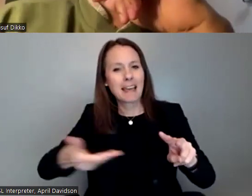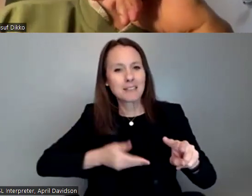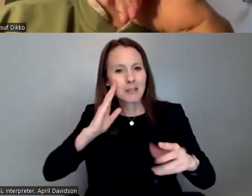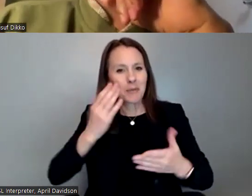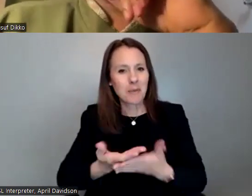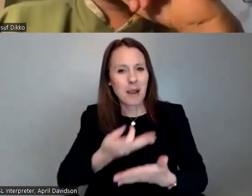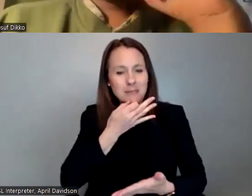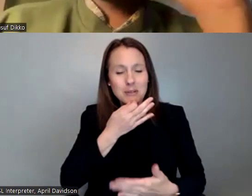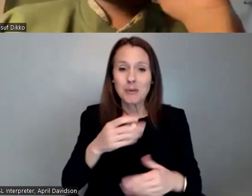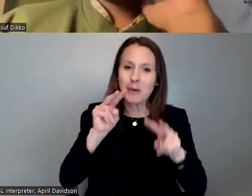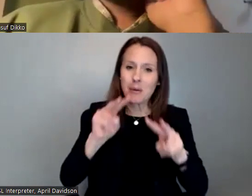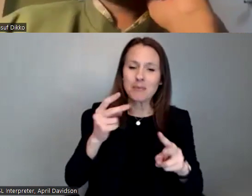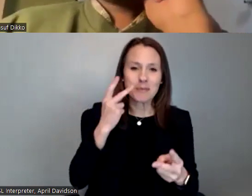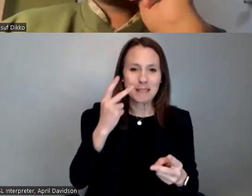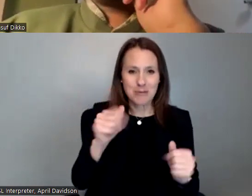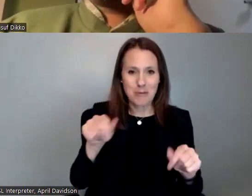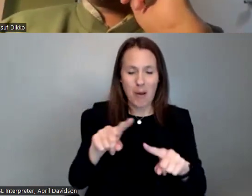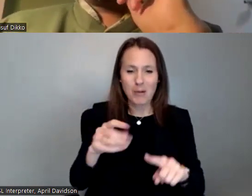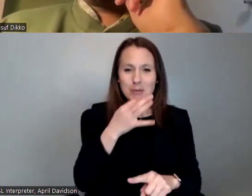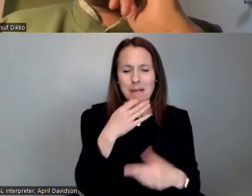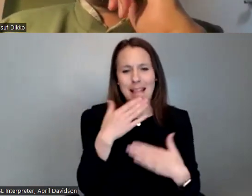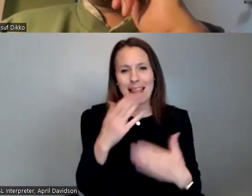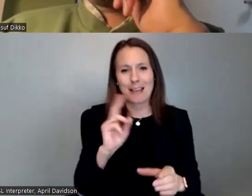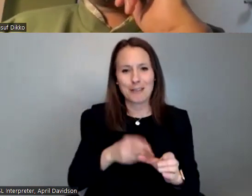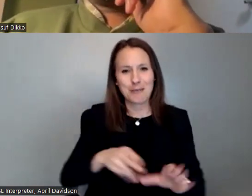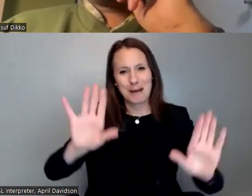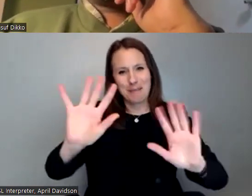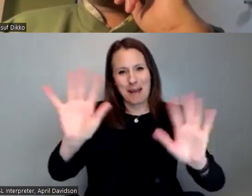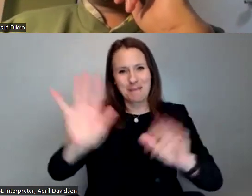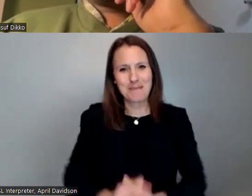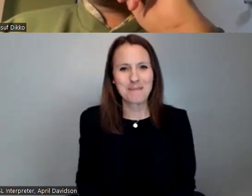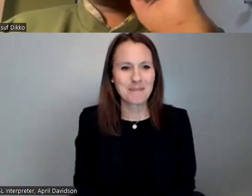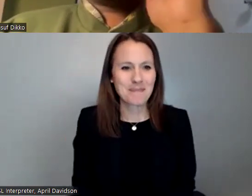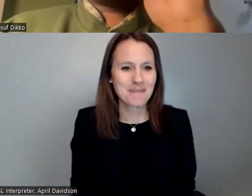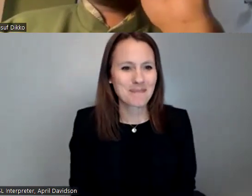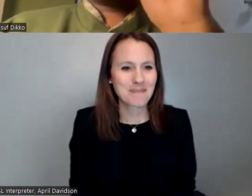We hope to see you all again soon. Thank you for joining us, and bye for now. Thank you.